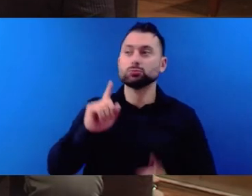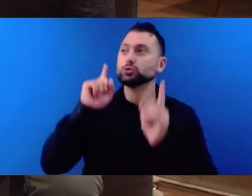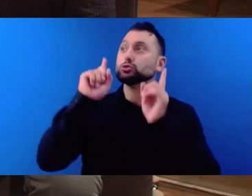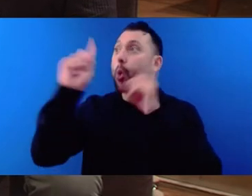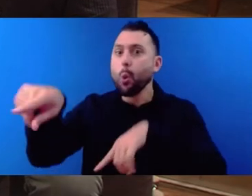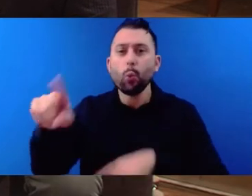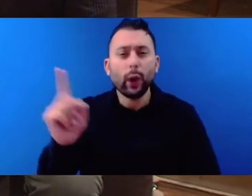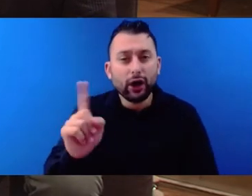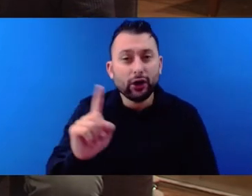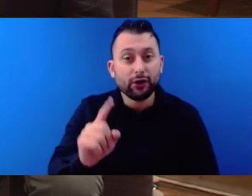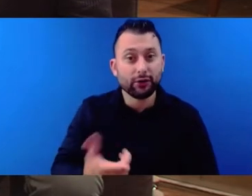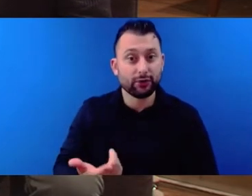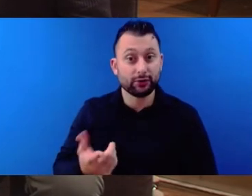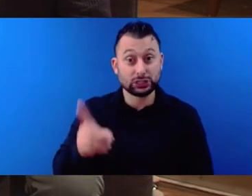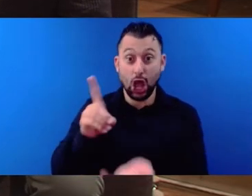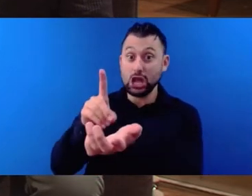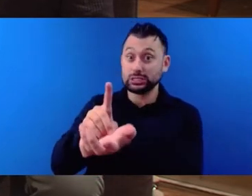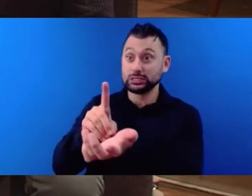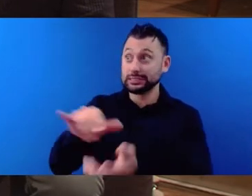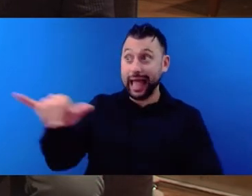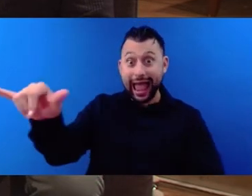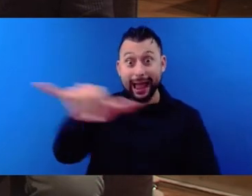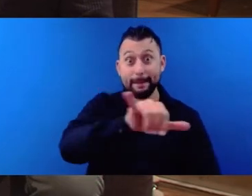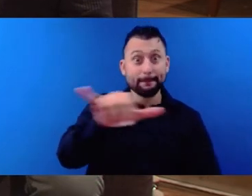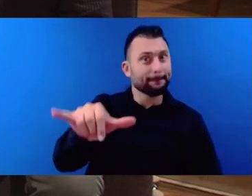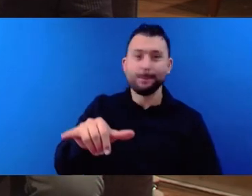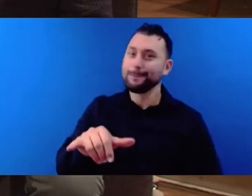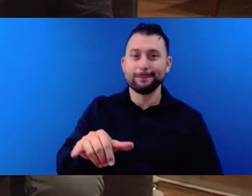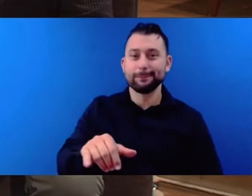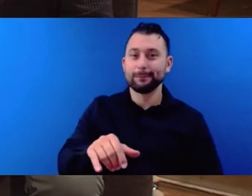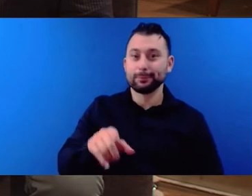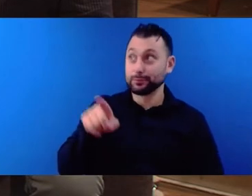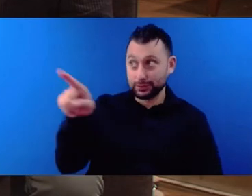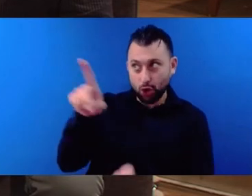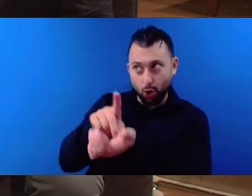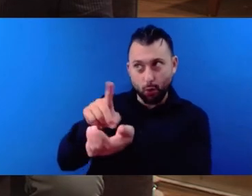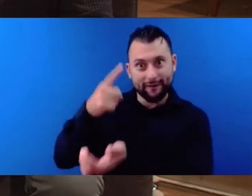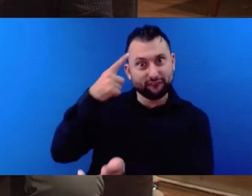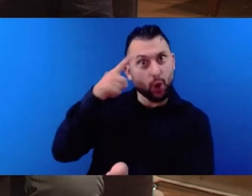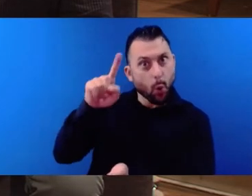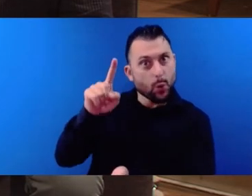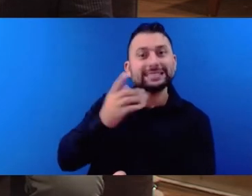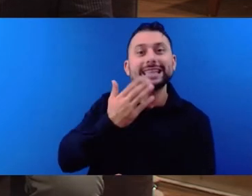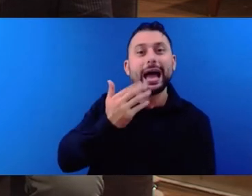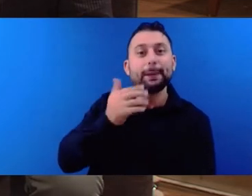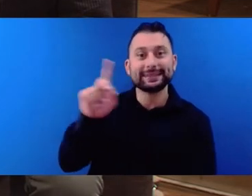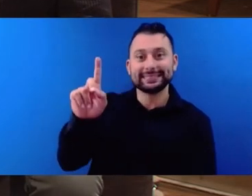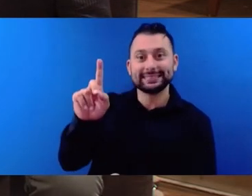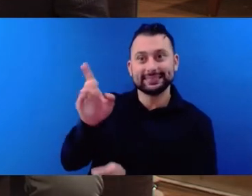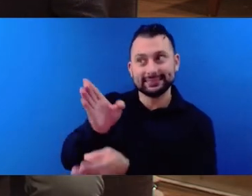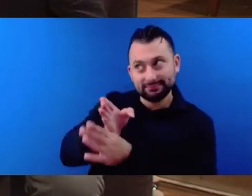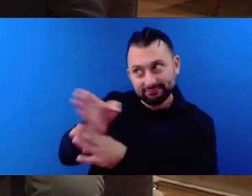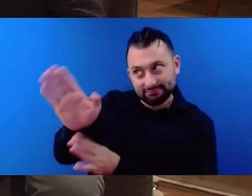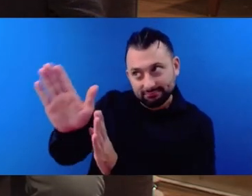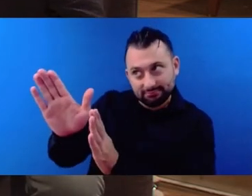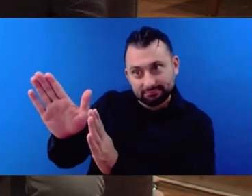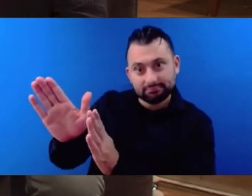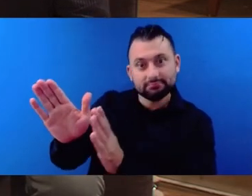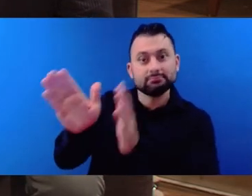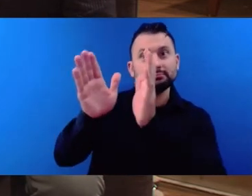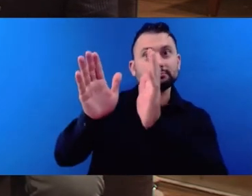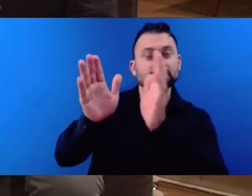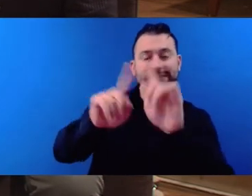specialist in those situations? So you would have to follow those referrals, maybe possibly to an eye doctor and